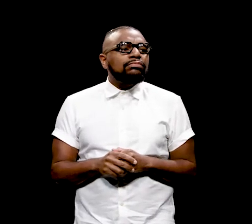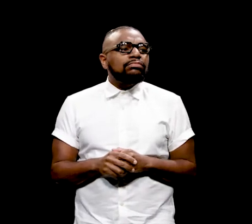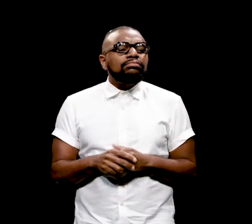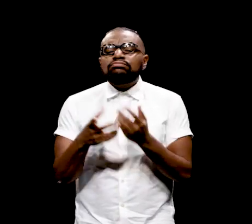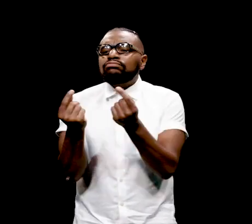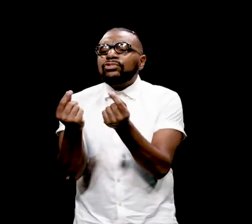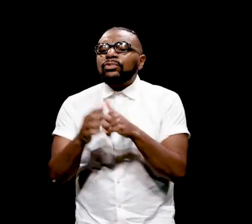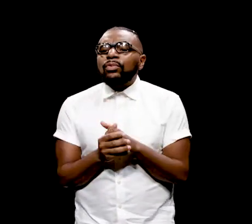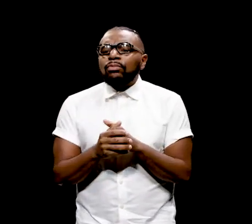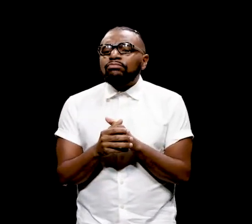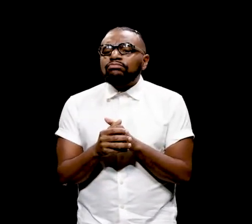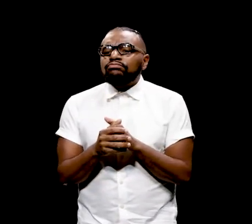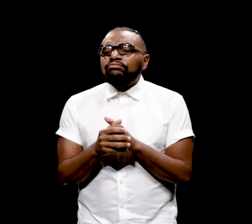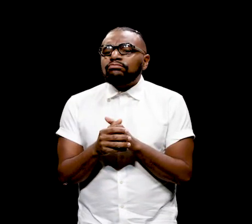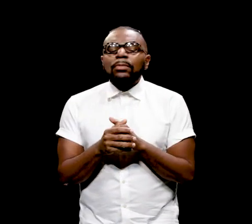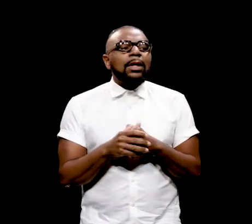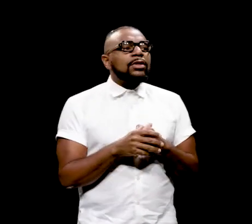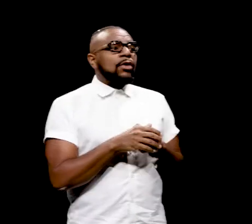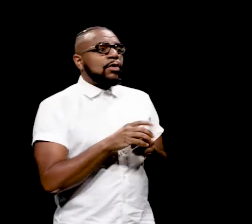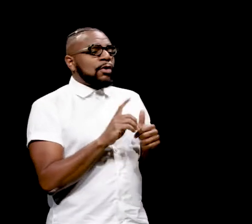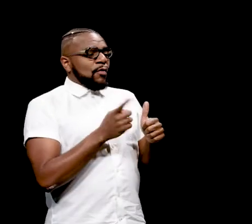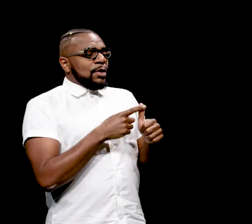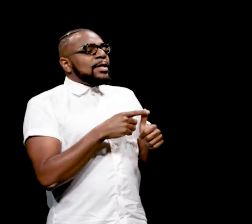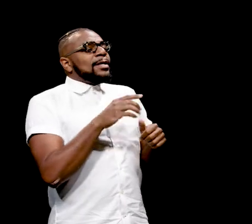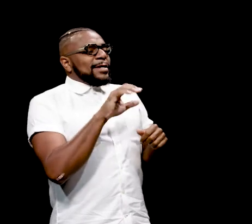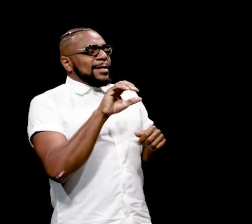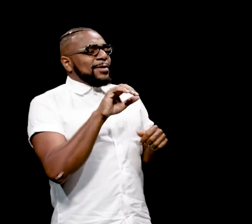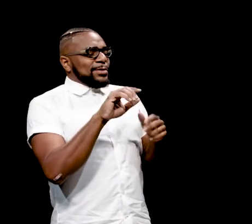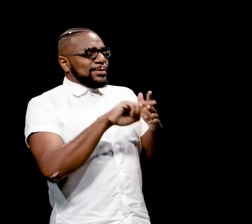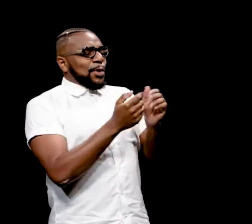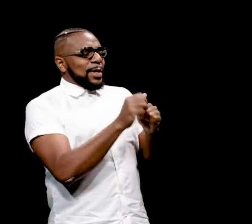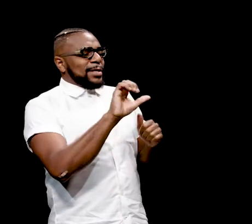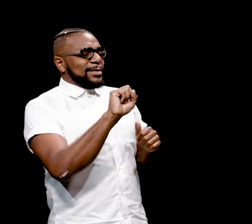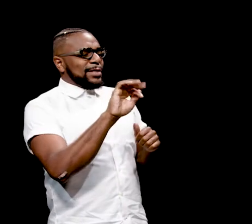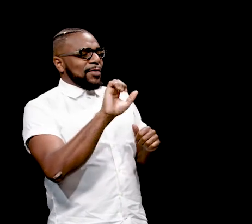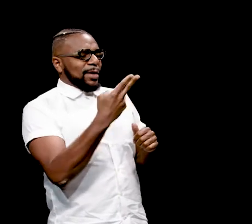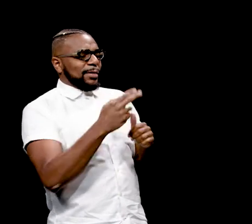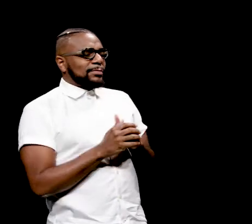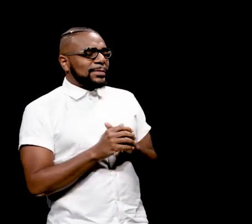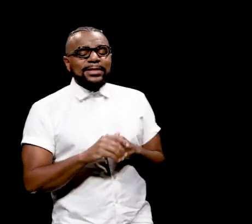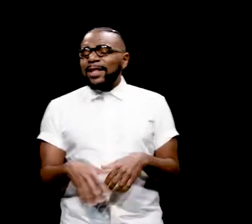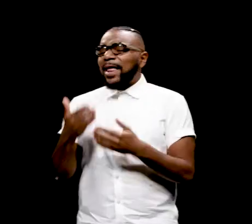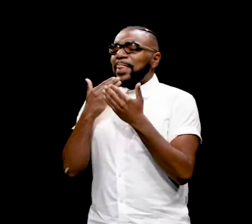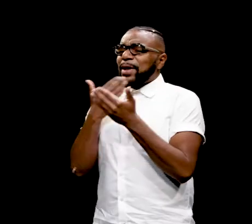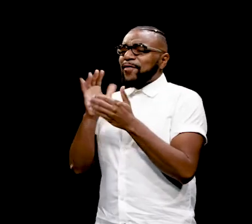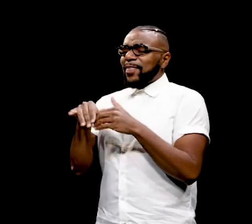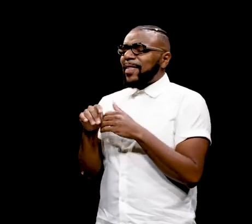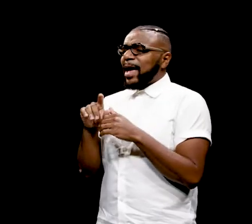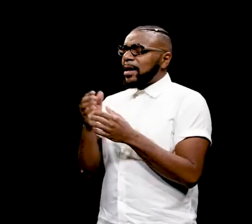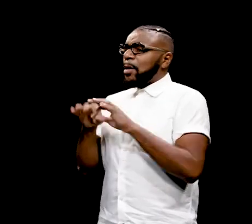We will begin with Sarah Iannarone. Thank you for that important question,